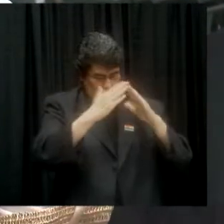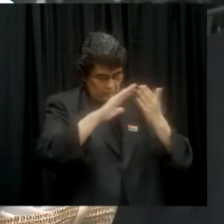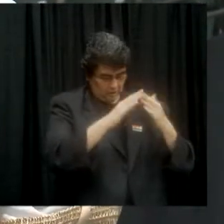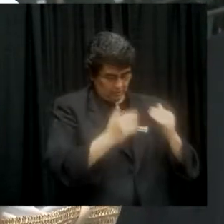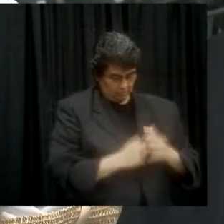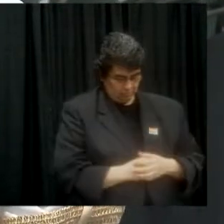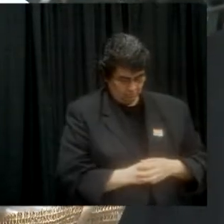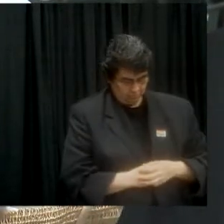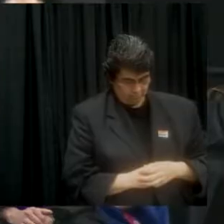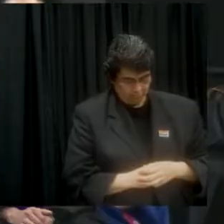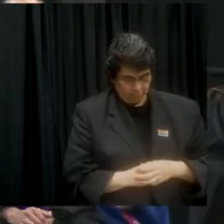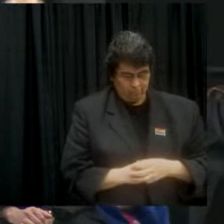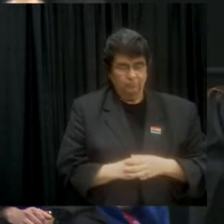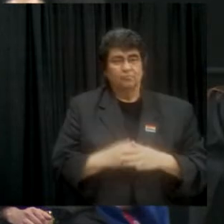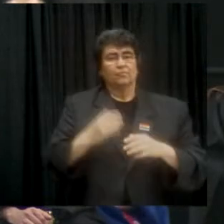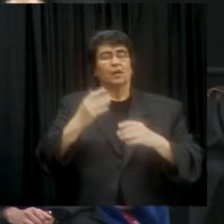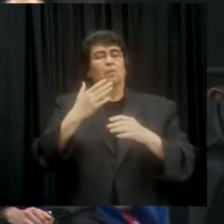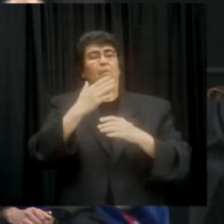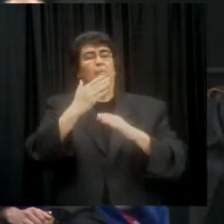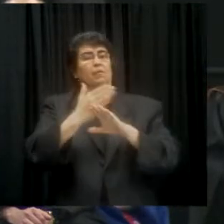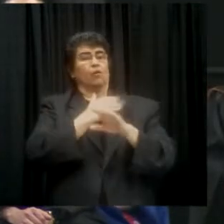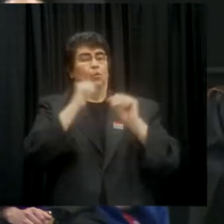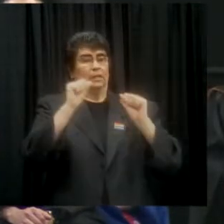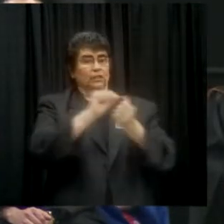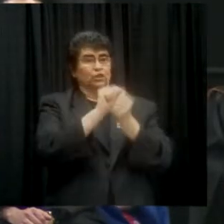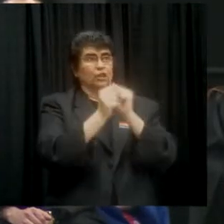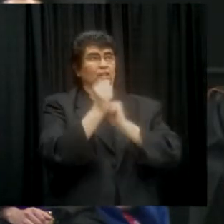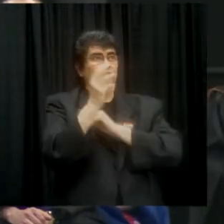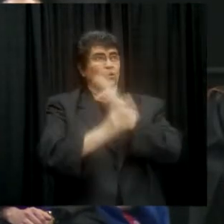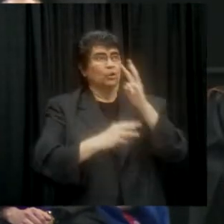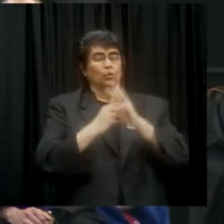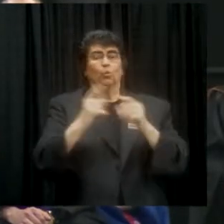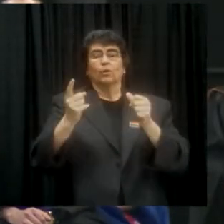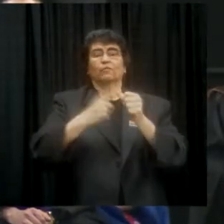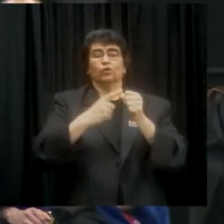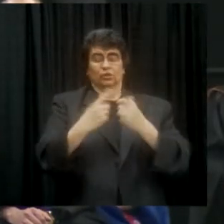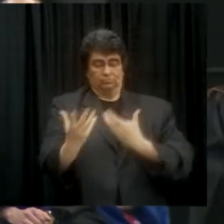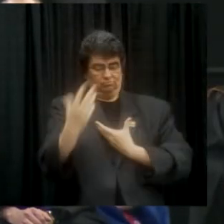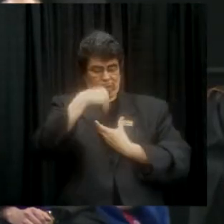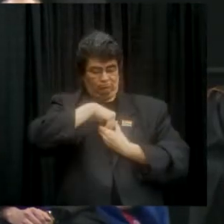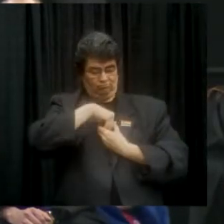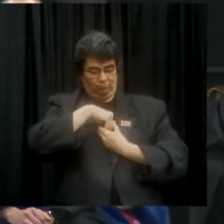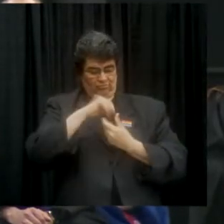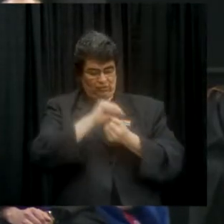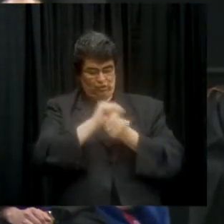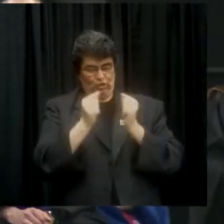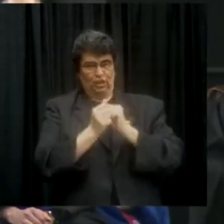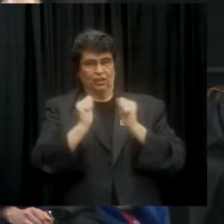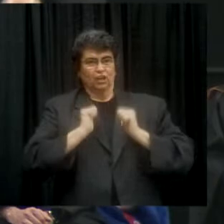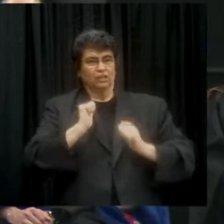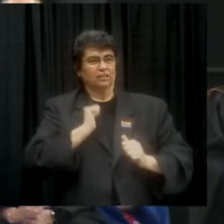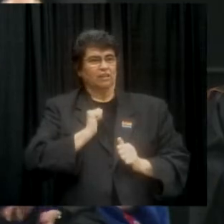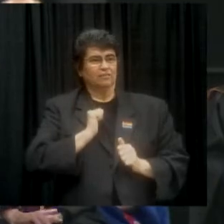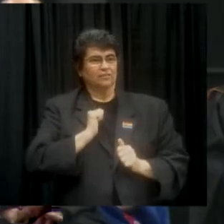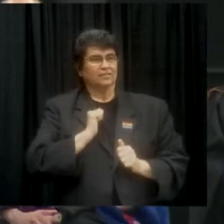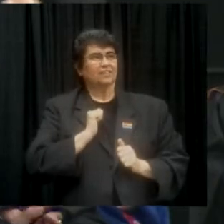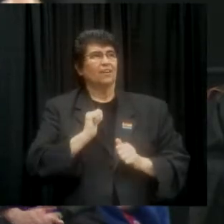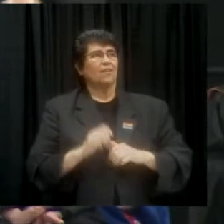But before we can change the world, we first have to change ourselves. All